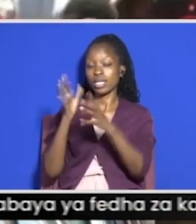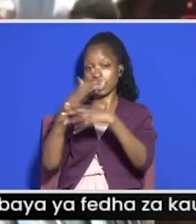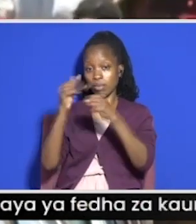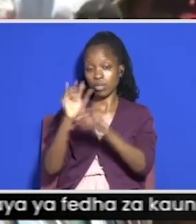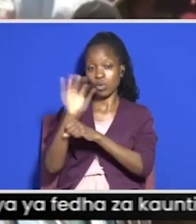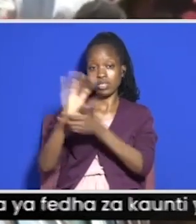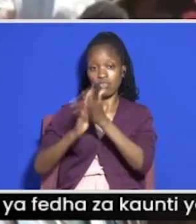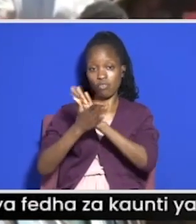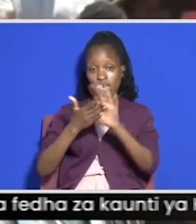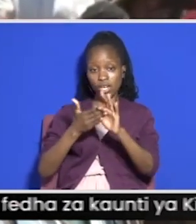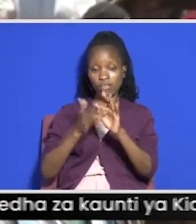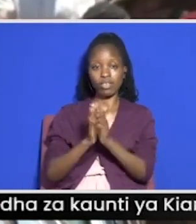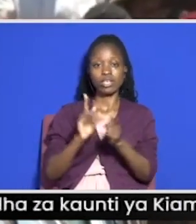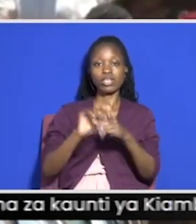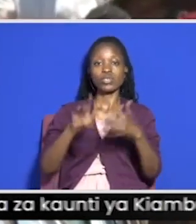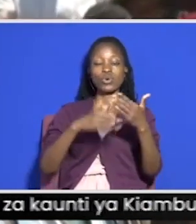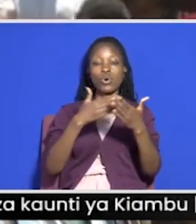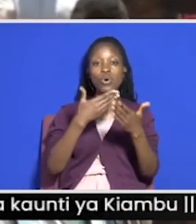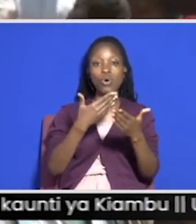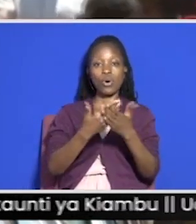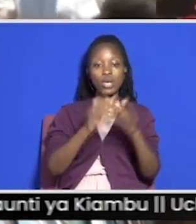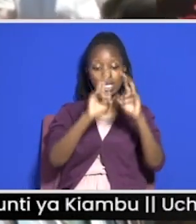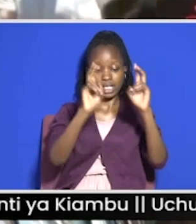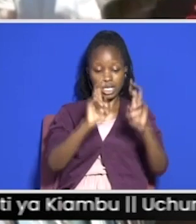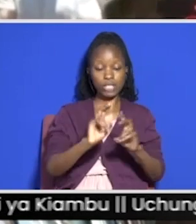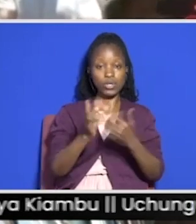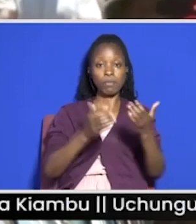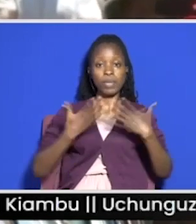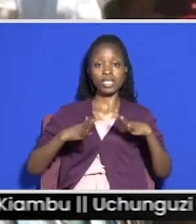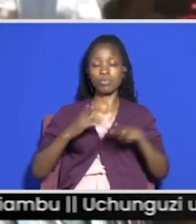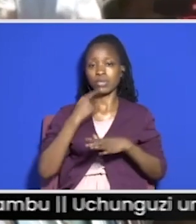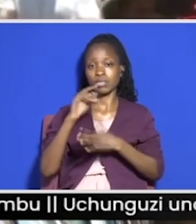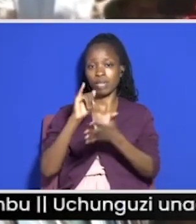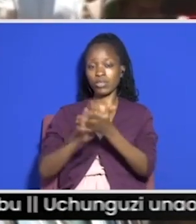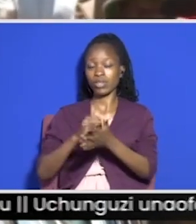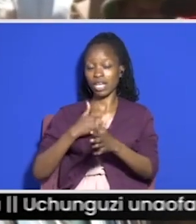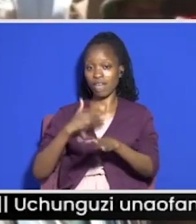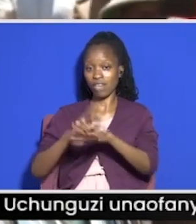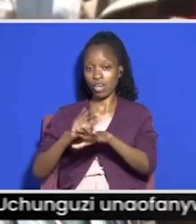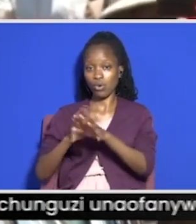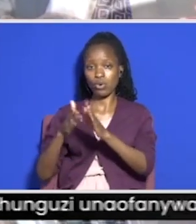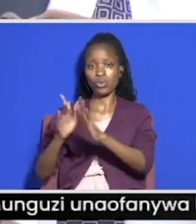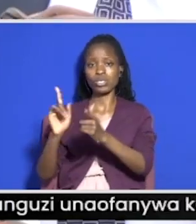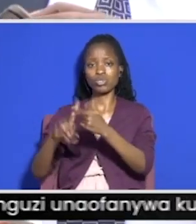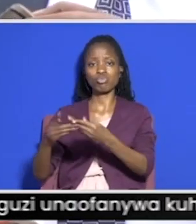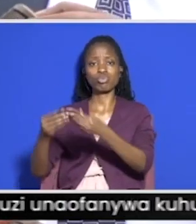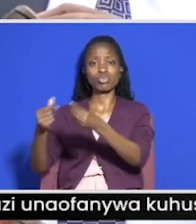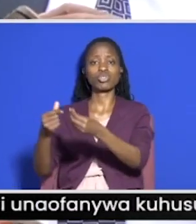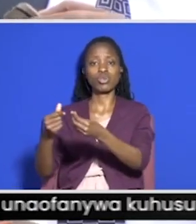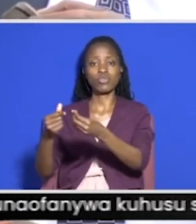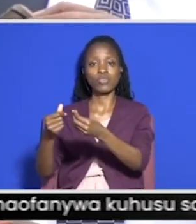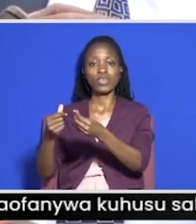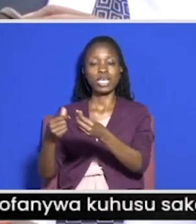kwa jumuiya ya wafanyabiashara wa kimataifa, wakisisitiza kuwa kuna njia bora za kushughulikia masuala